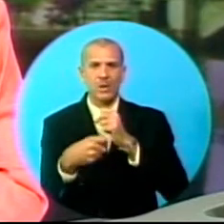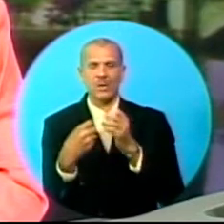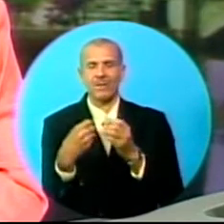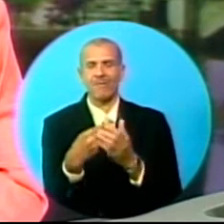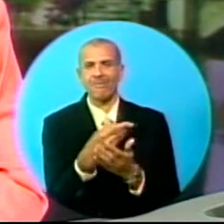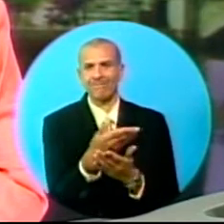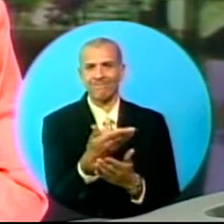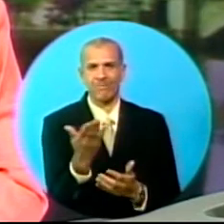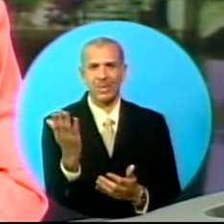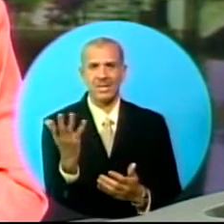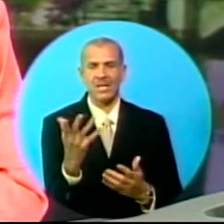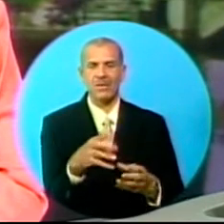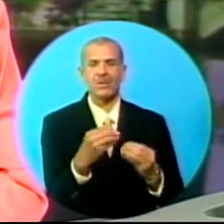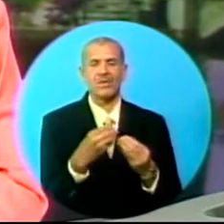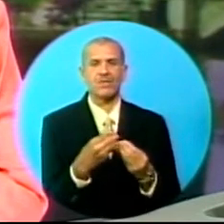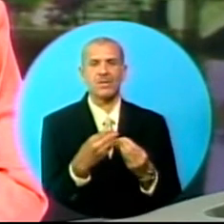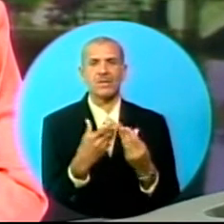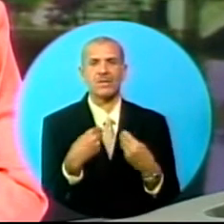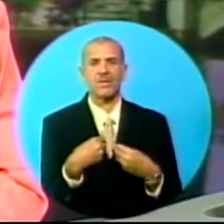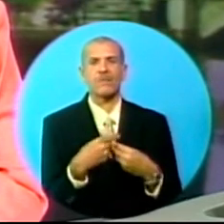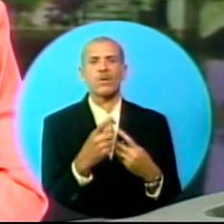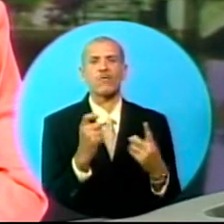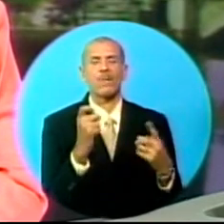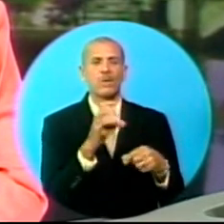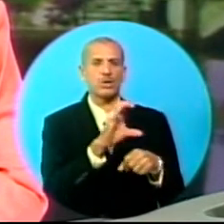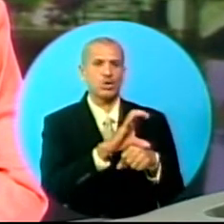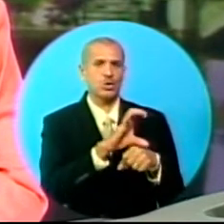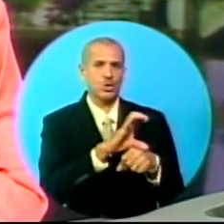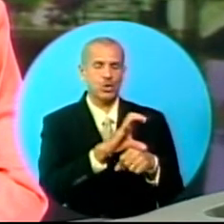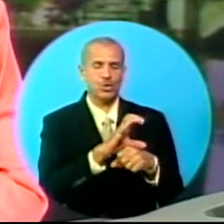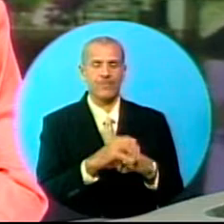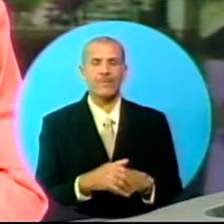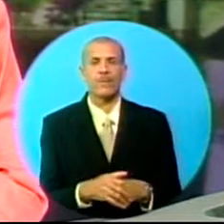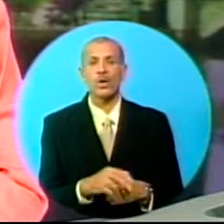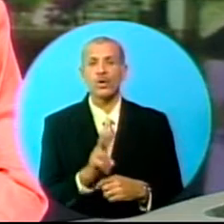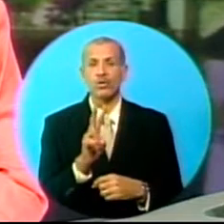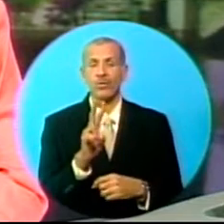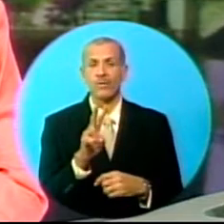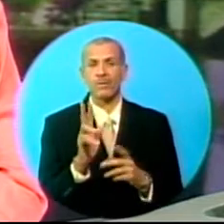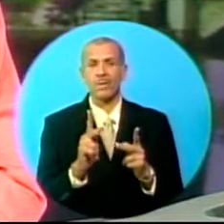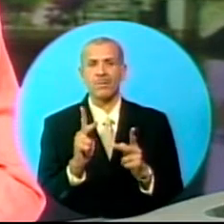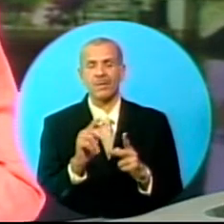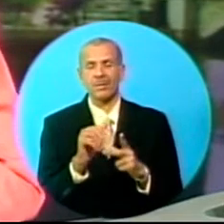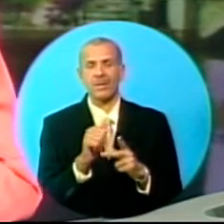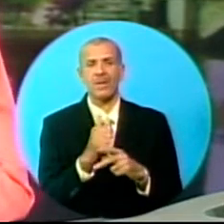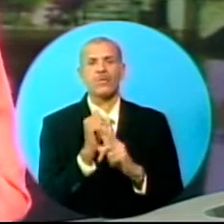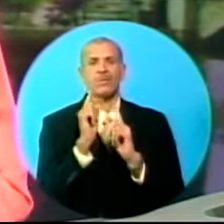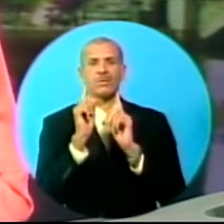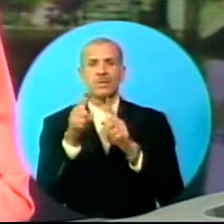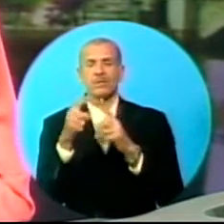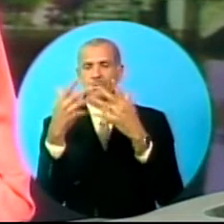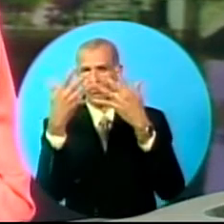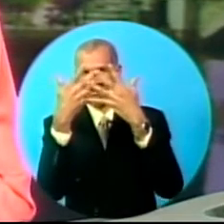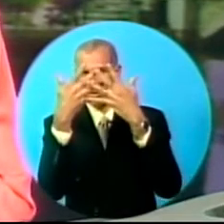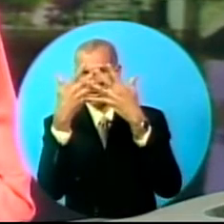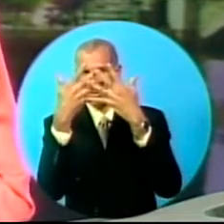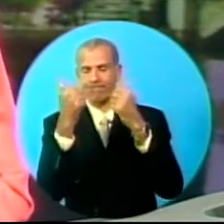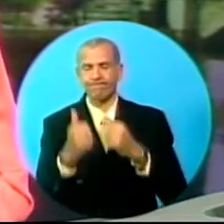allegedly received an item which was stolen from one of the churches. Two of the four have been remanded to prison.